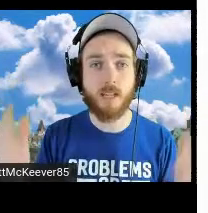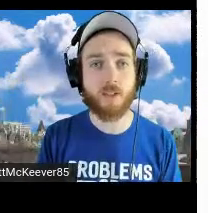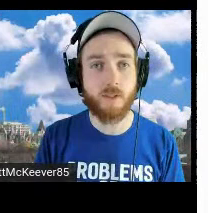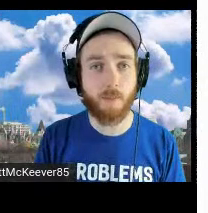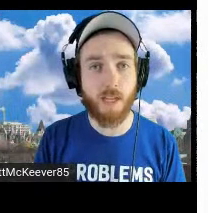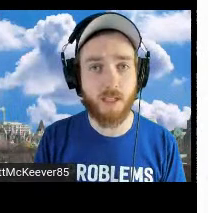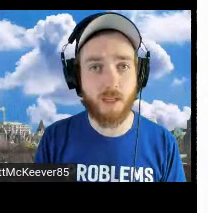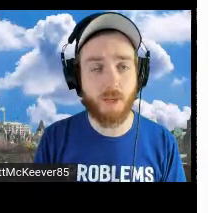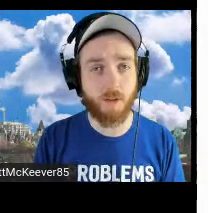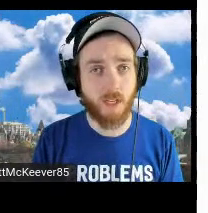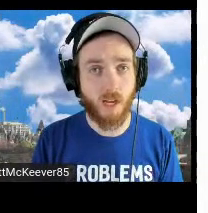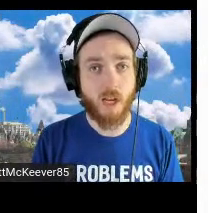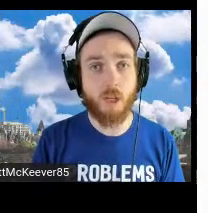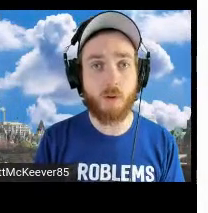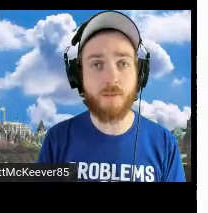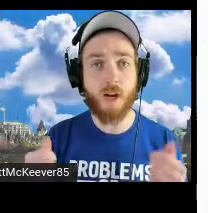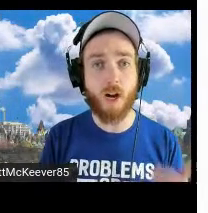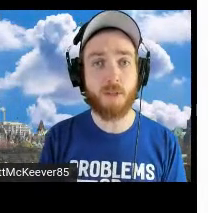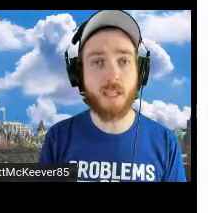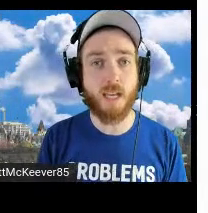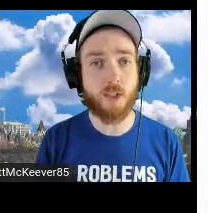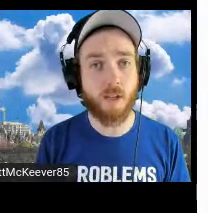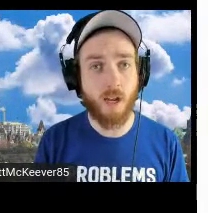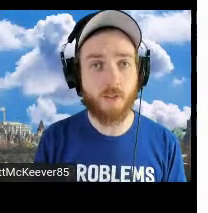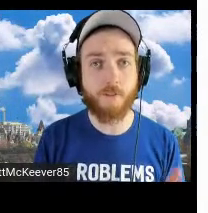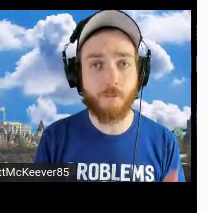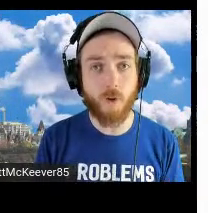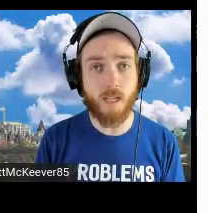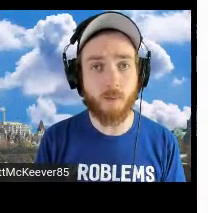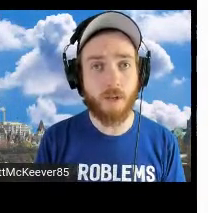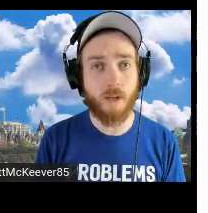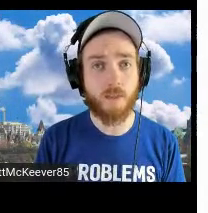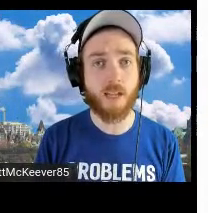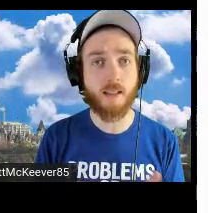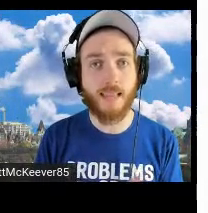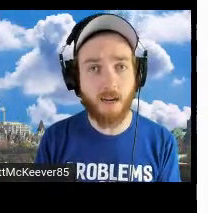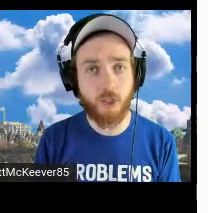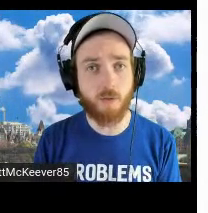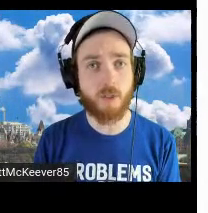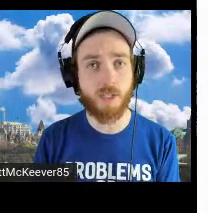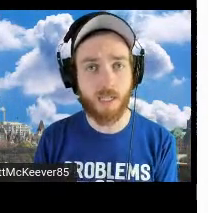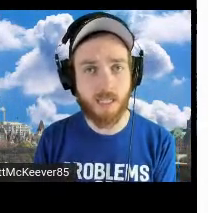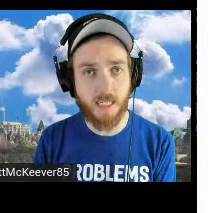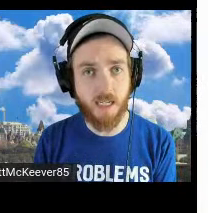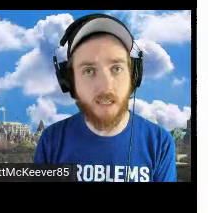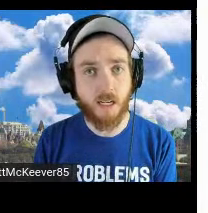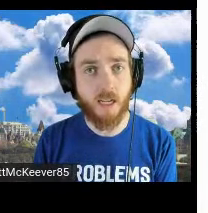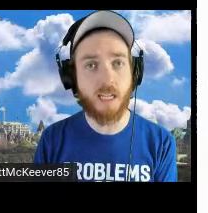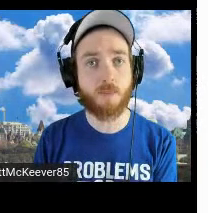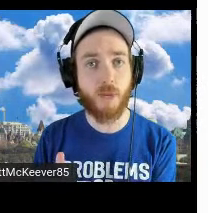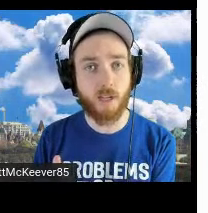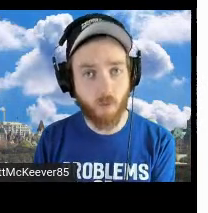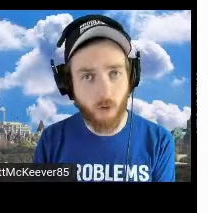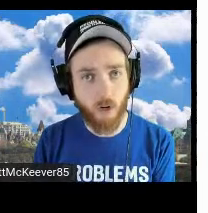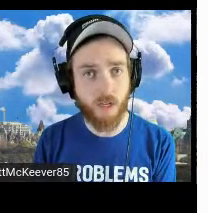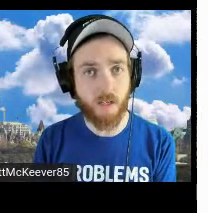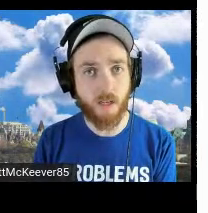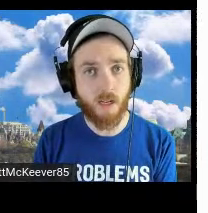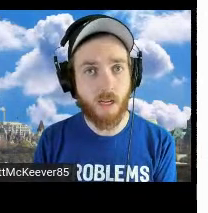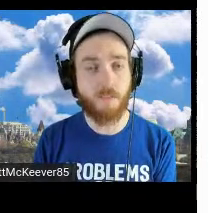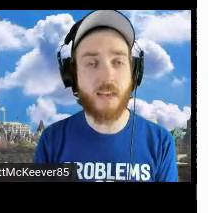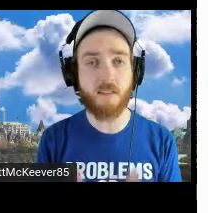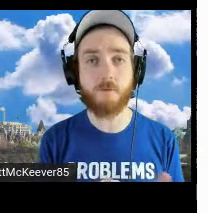in the financial independence community, you have an obligation. The freedom that allowed you to succeed is being